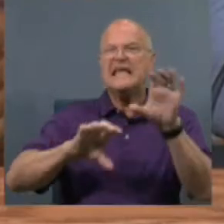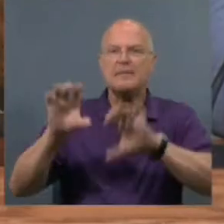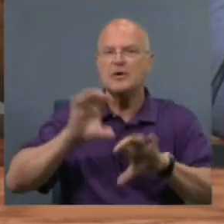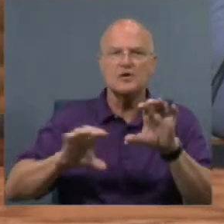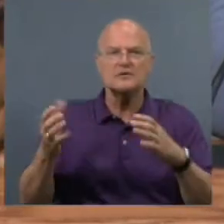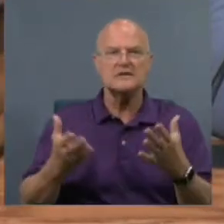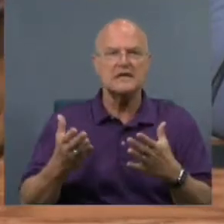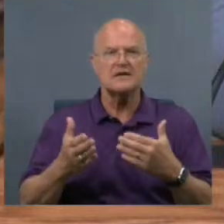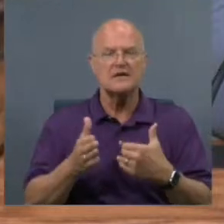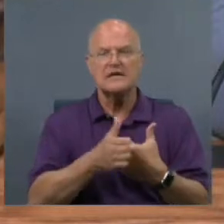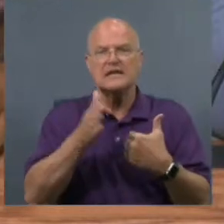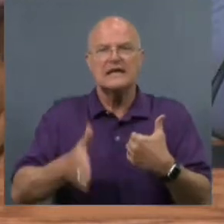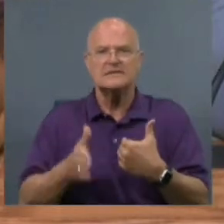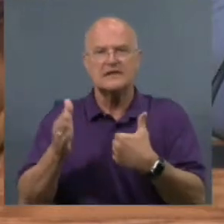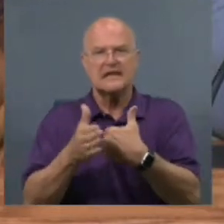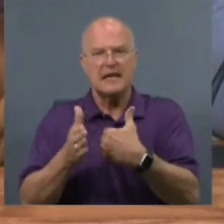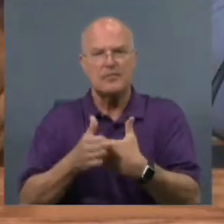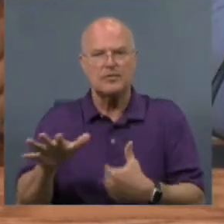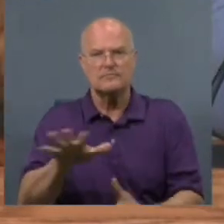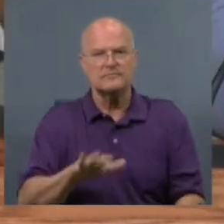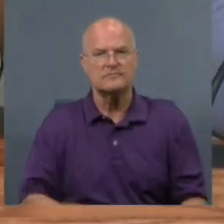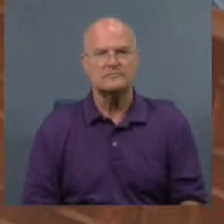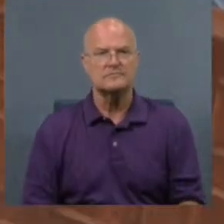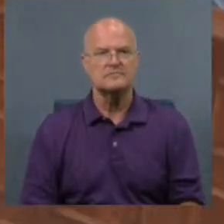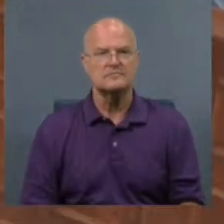right here next to a neighborhood.